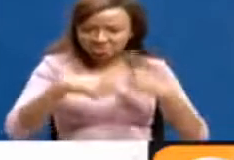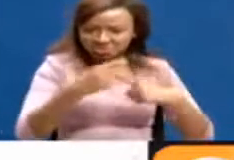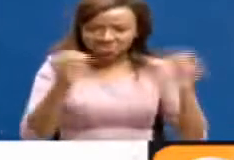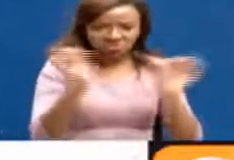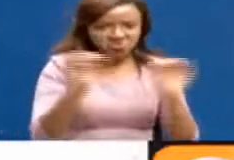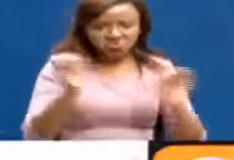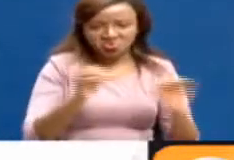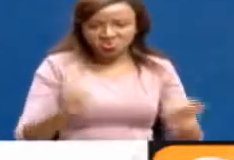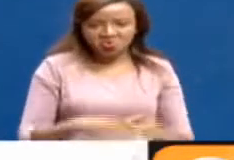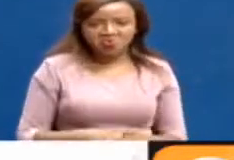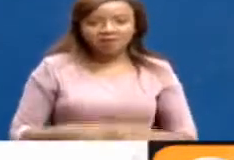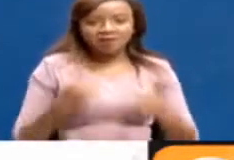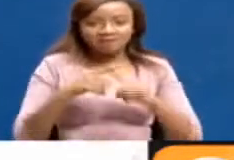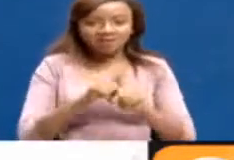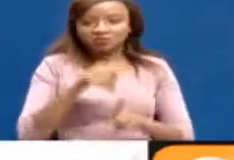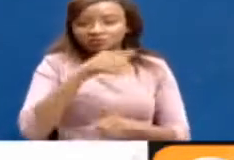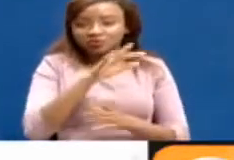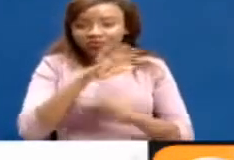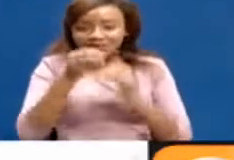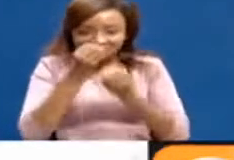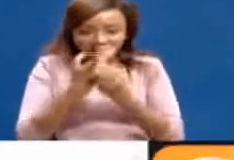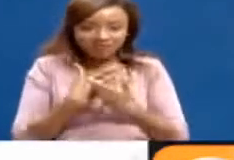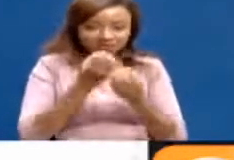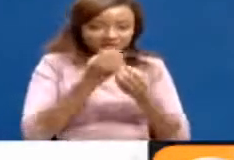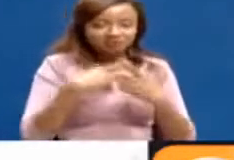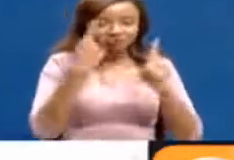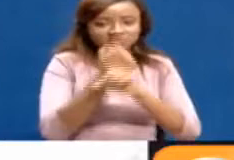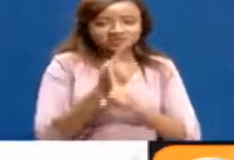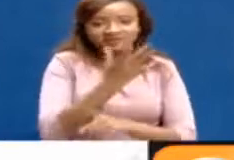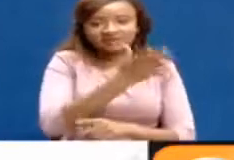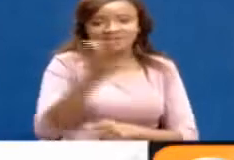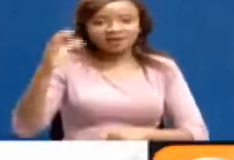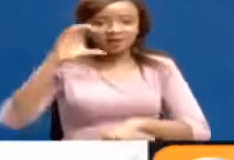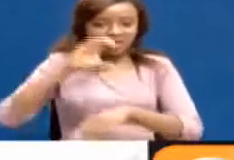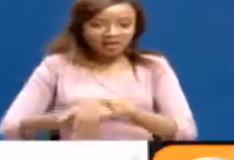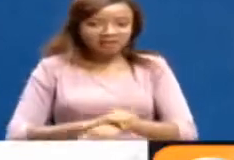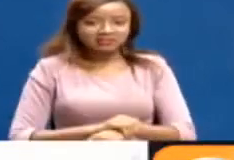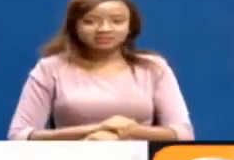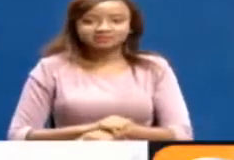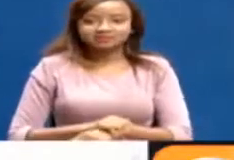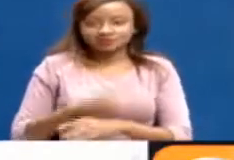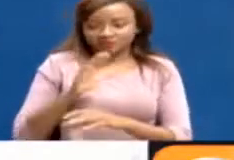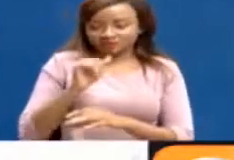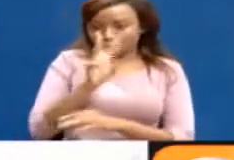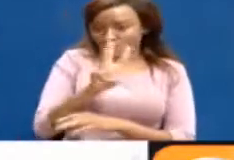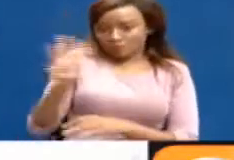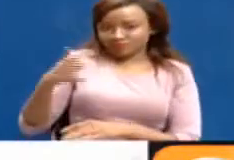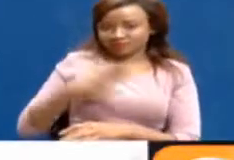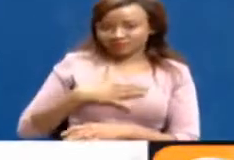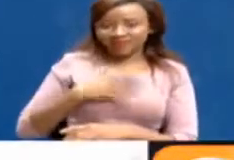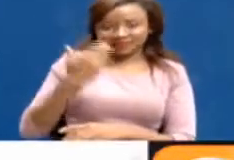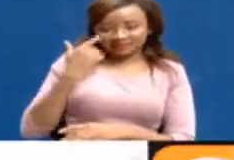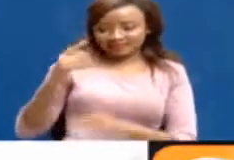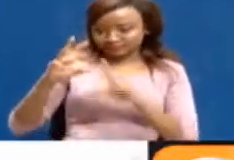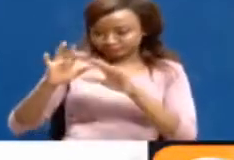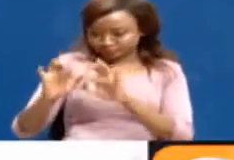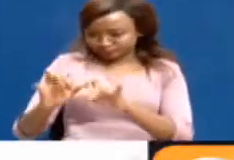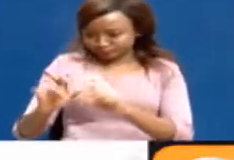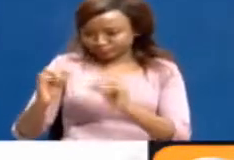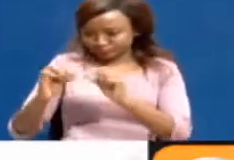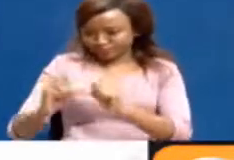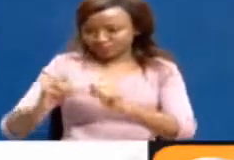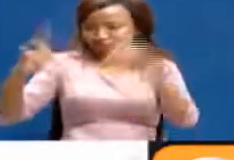all that information, Jeff, by the way, including the countries we've benchmarked, I've put it on my website, sakaja.co.ke. Anybody can go and check it out.